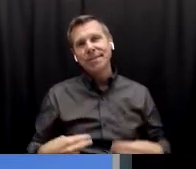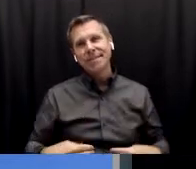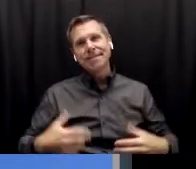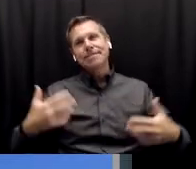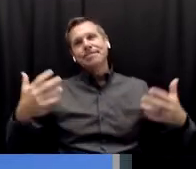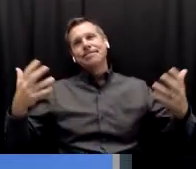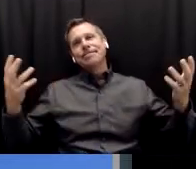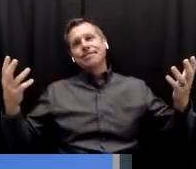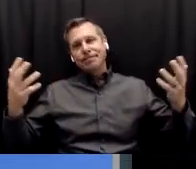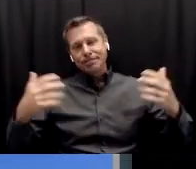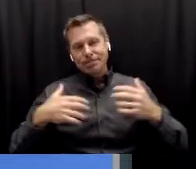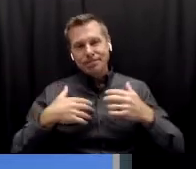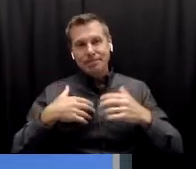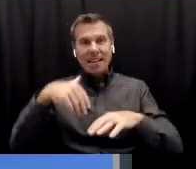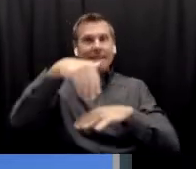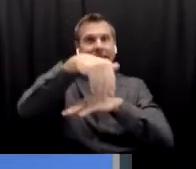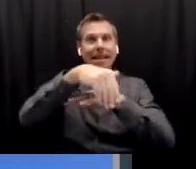be flying in the middle of the night.